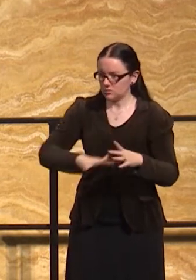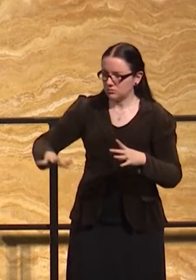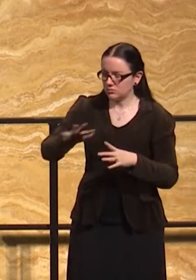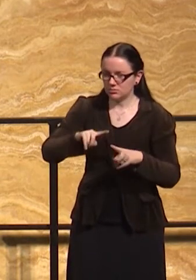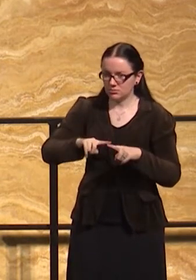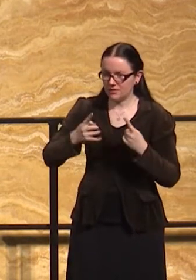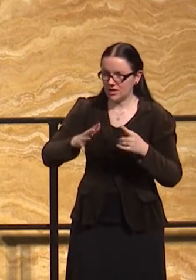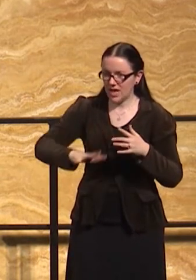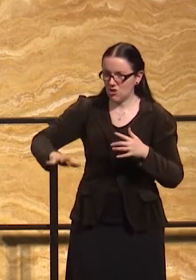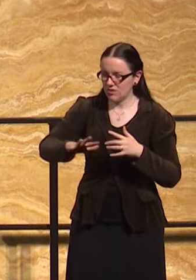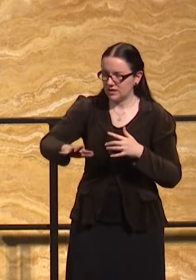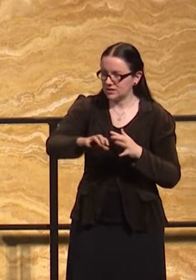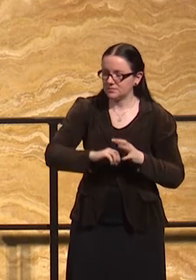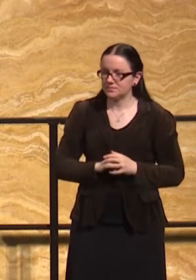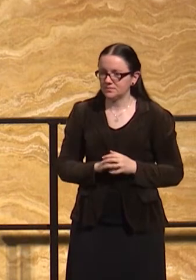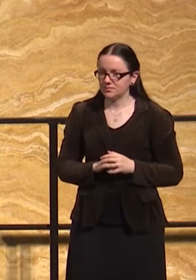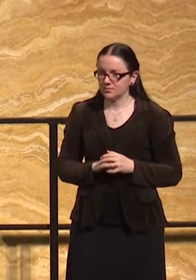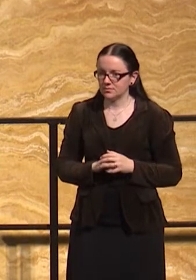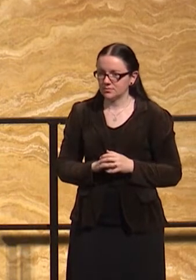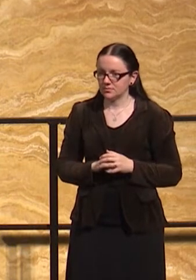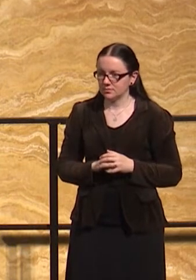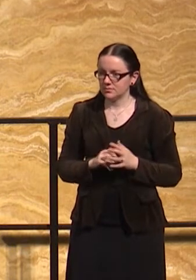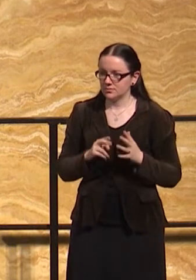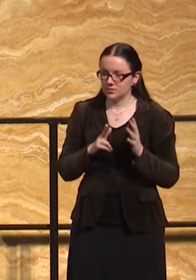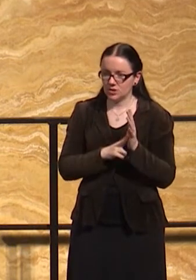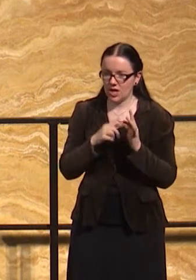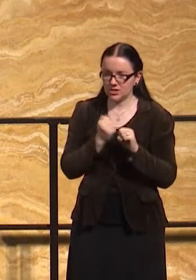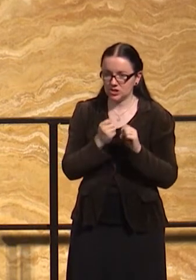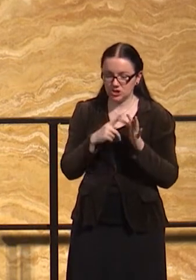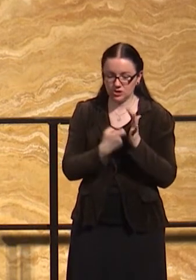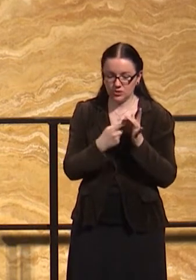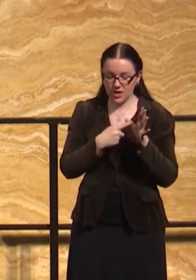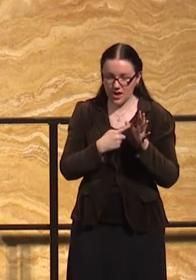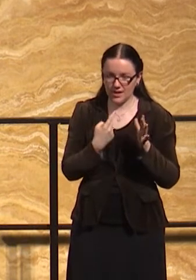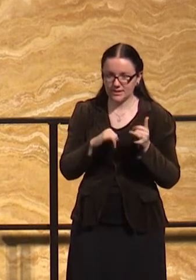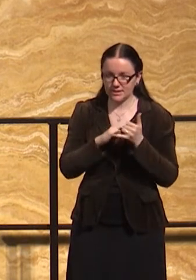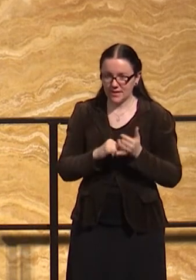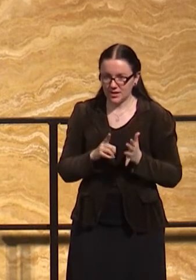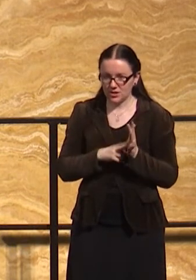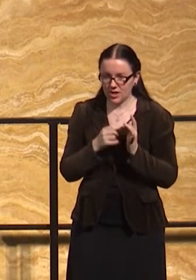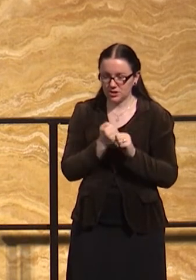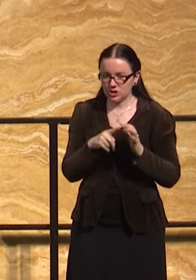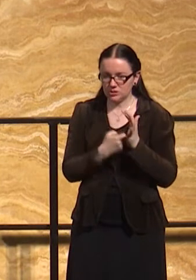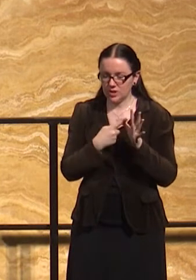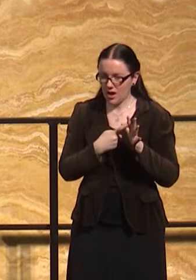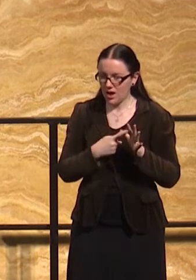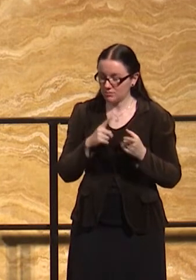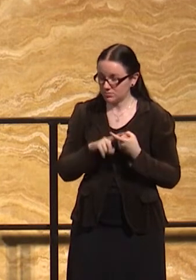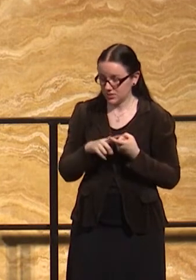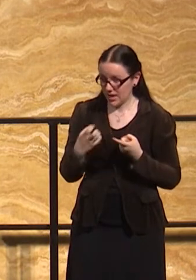corridors between northeastern Nigeria, southern Algeria. You find all of that migration going on. So